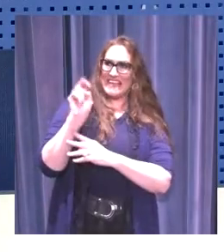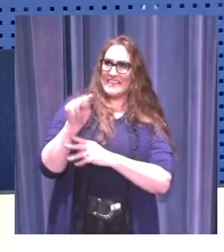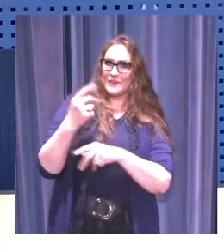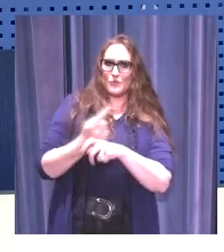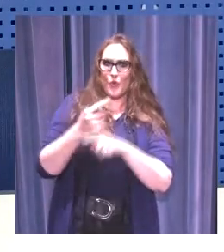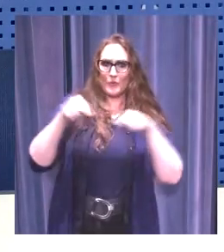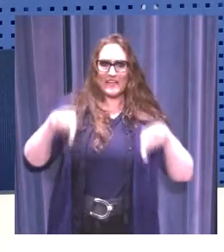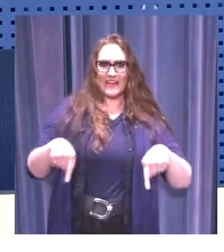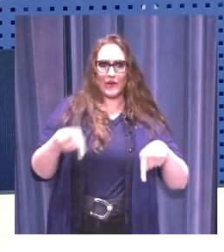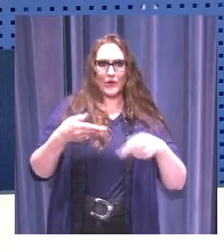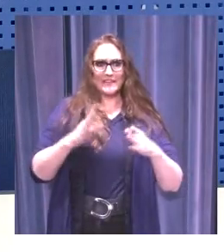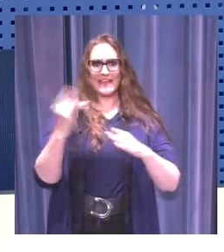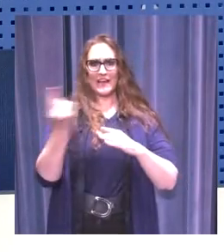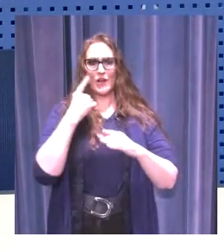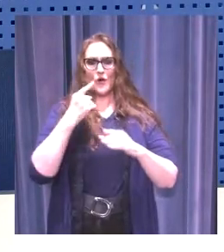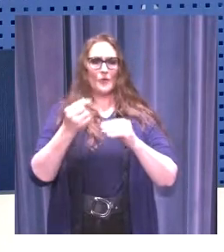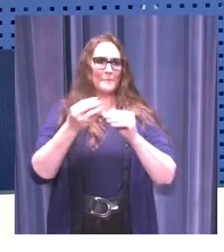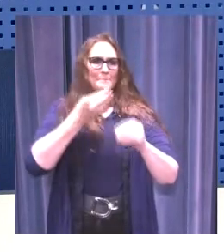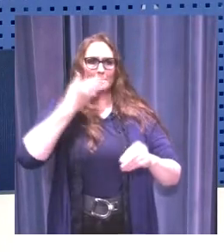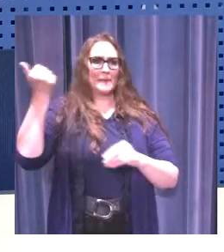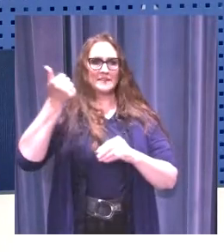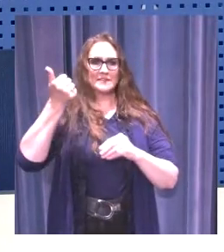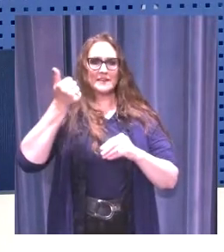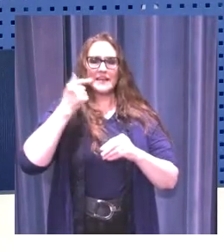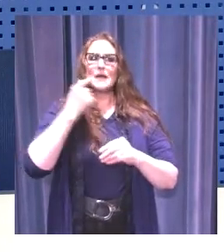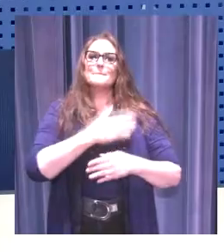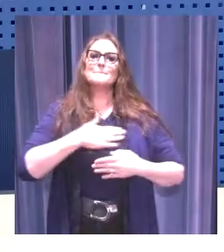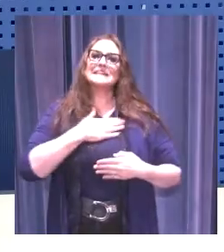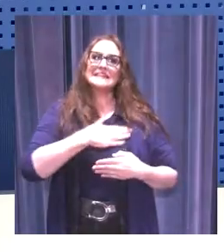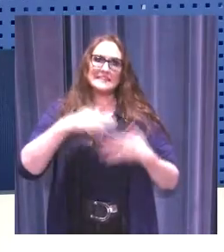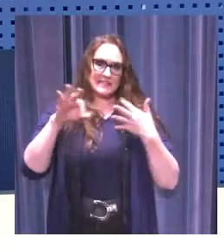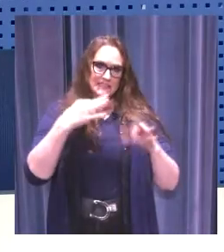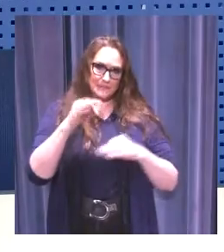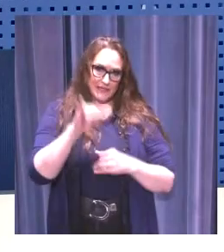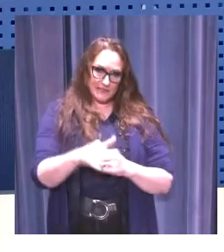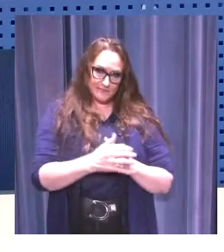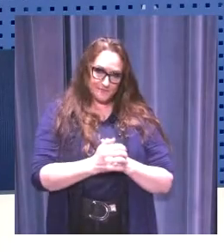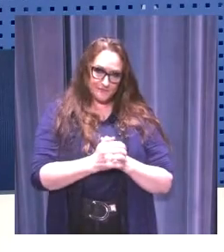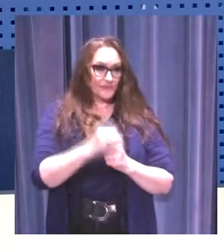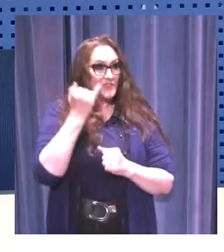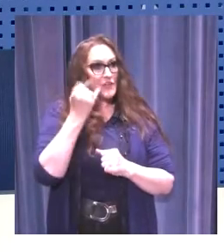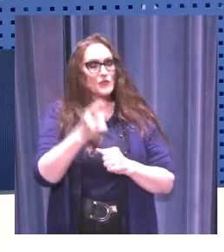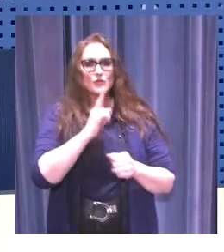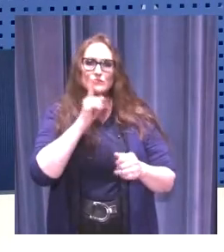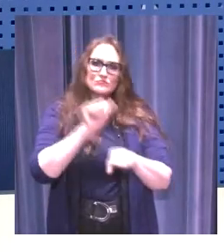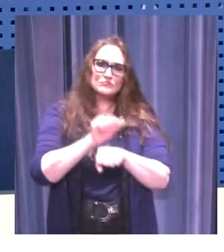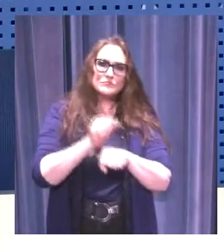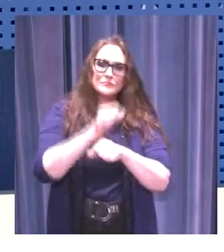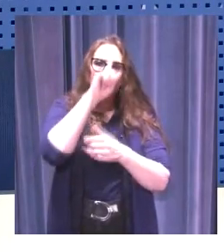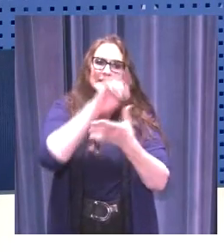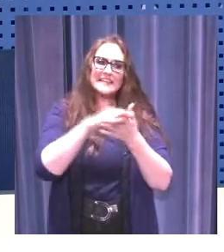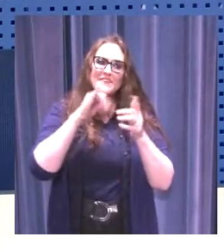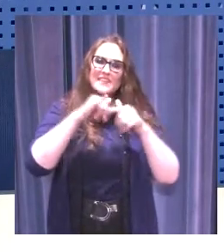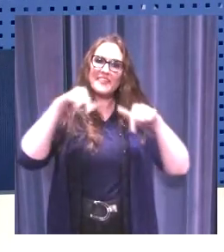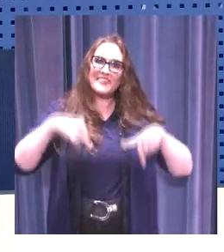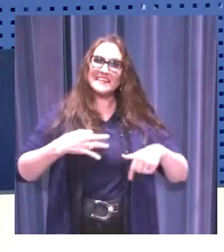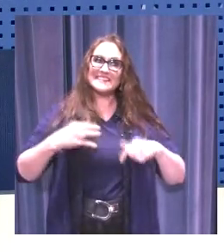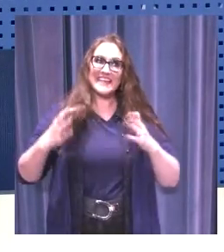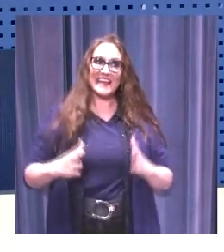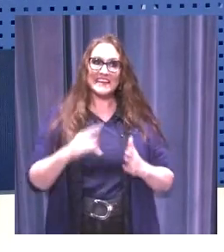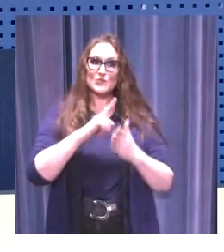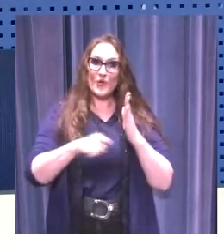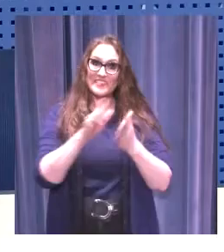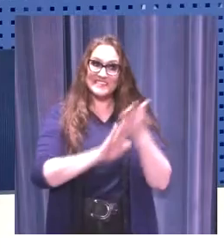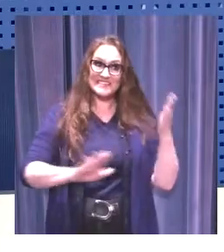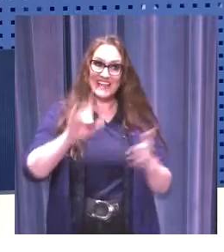let alone superior? Please explain. If you sincerely believe that this candidate is what this